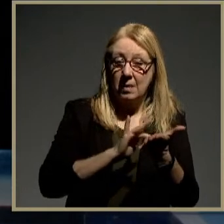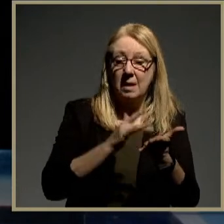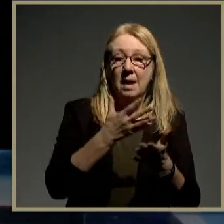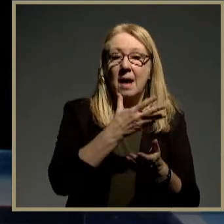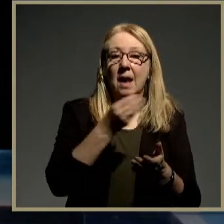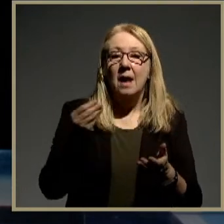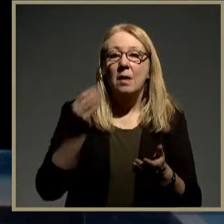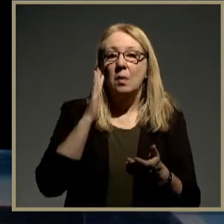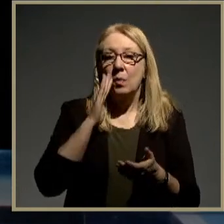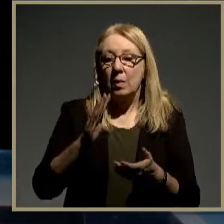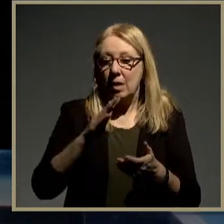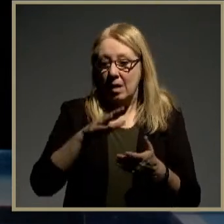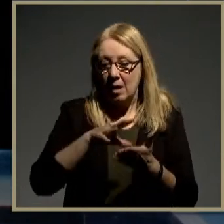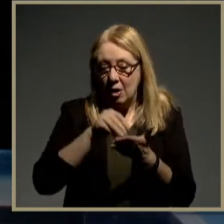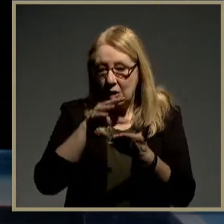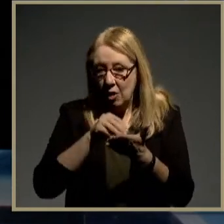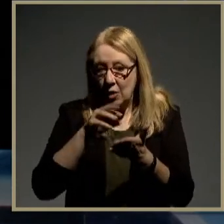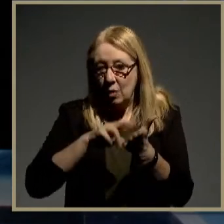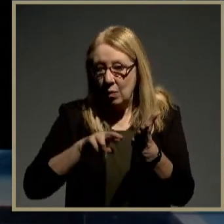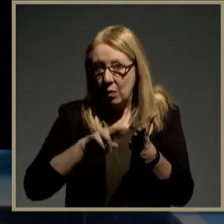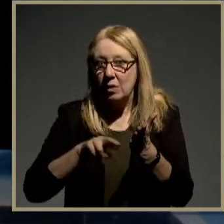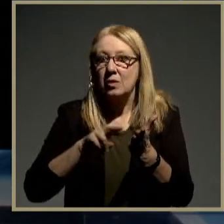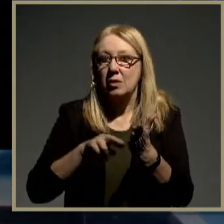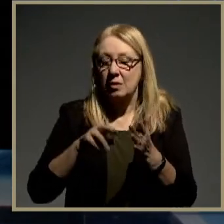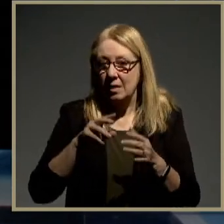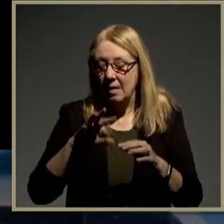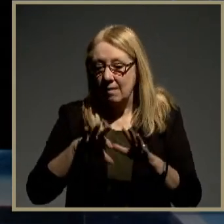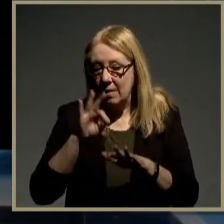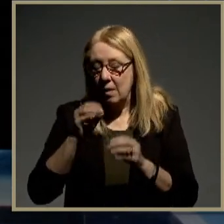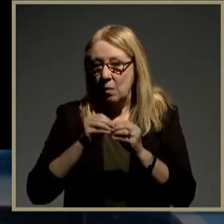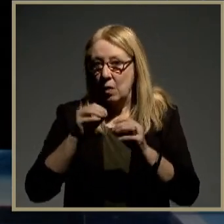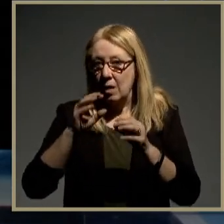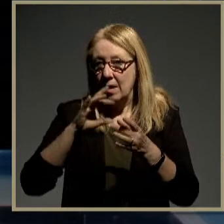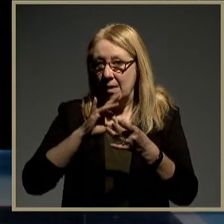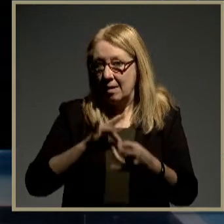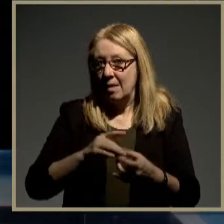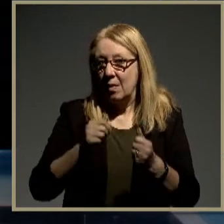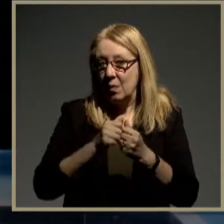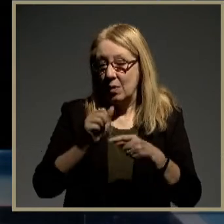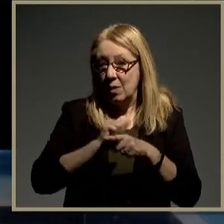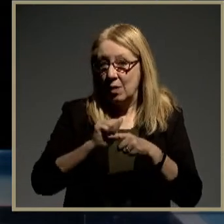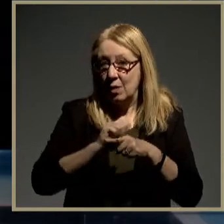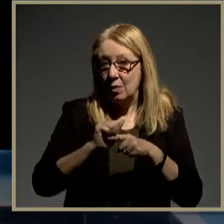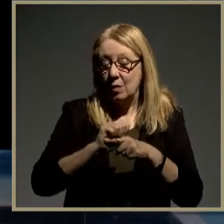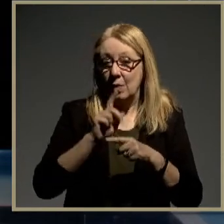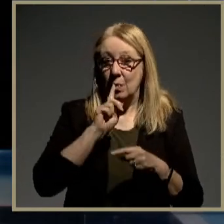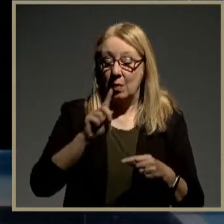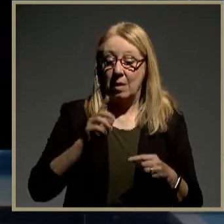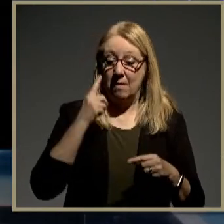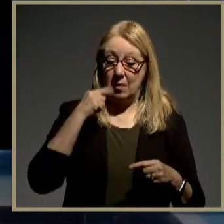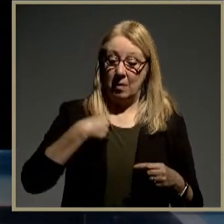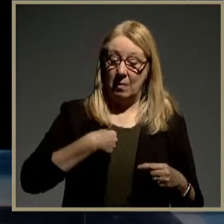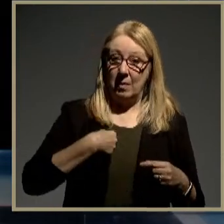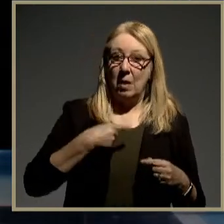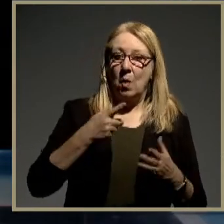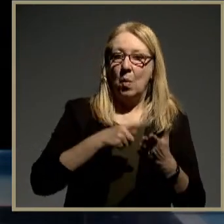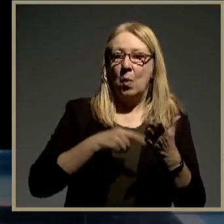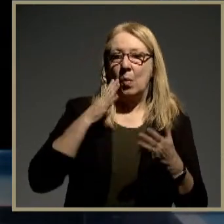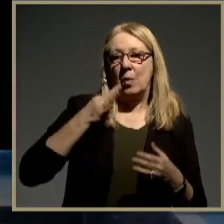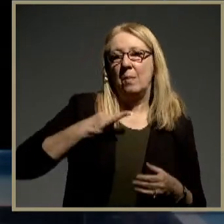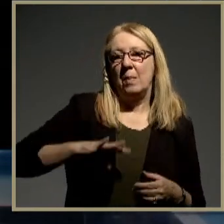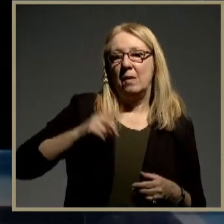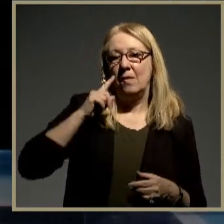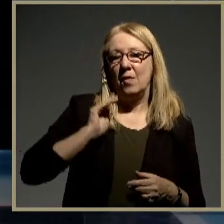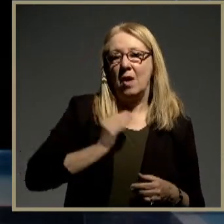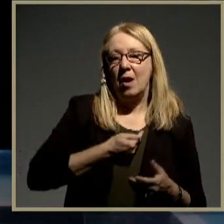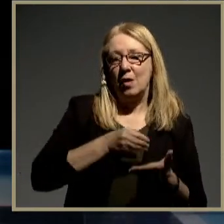us out for knowledge and training. Nearest and dearest to my heart is what the Hybl Center will provide for our students: